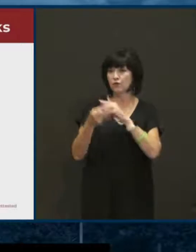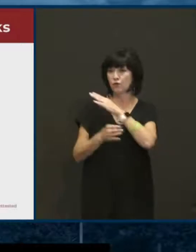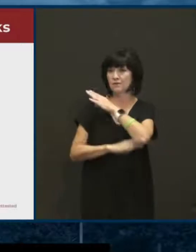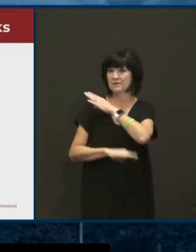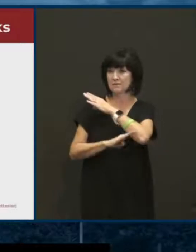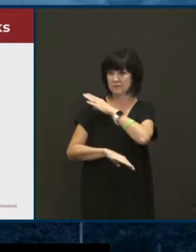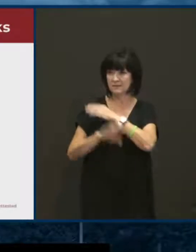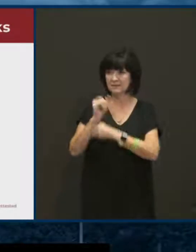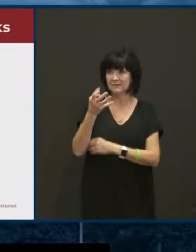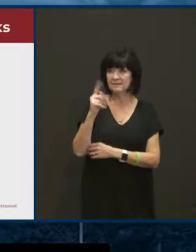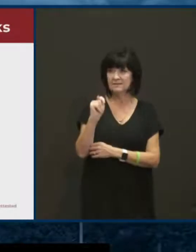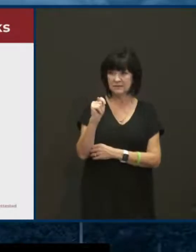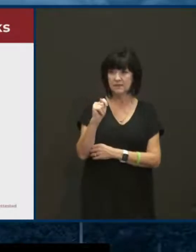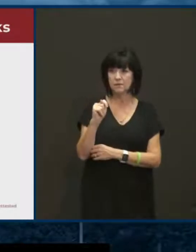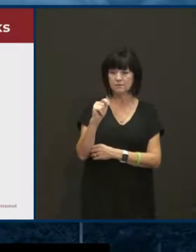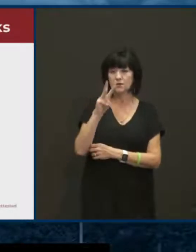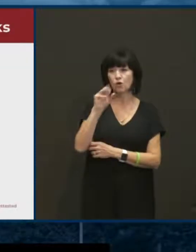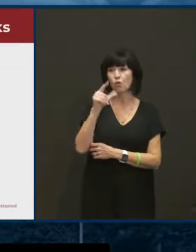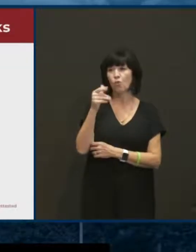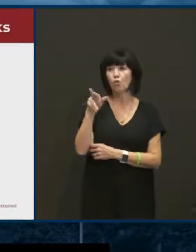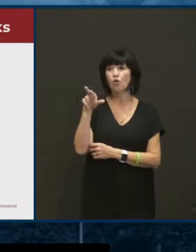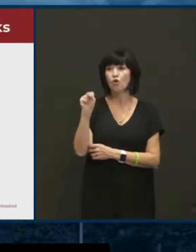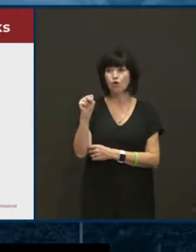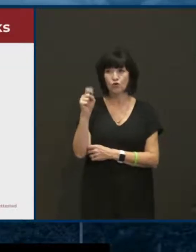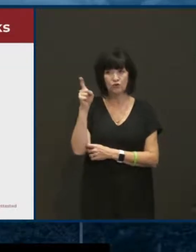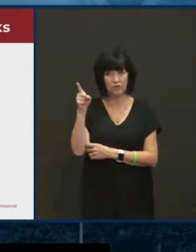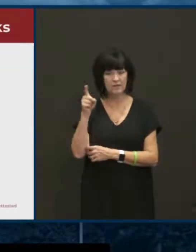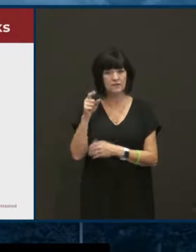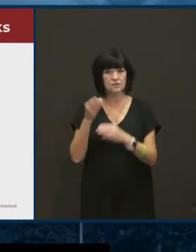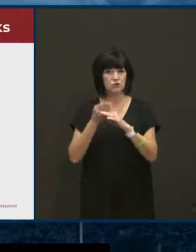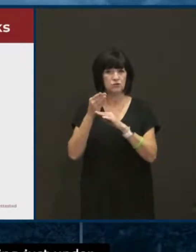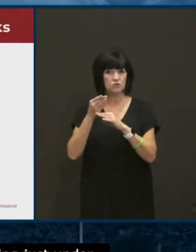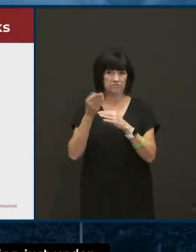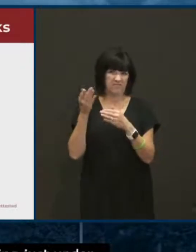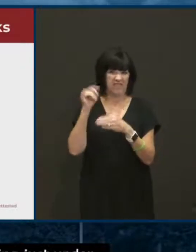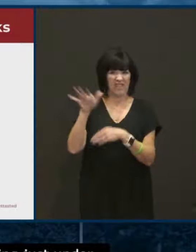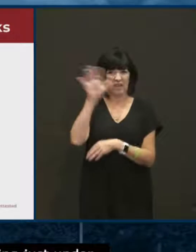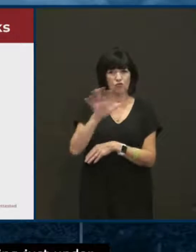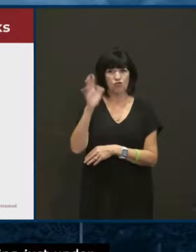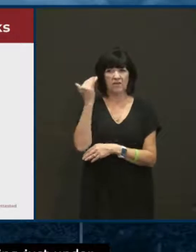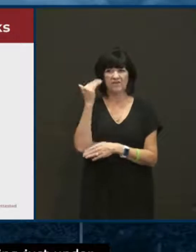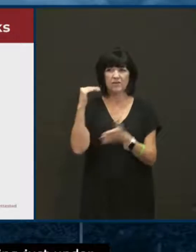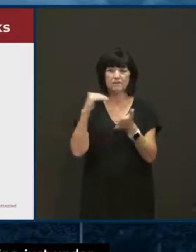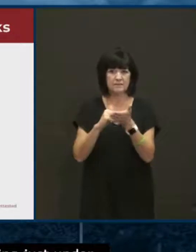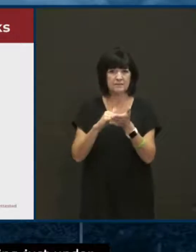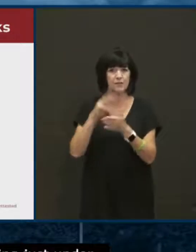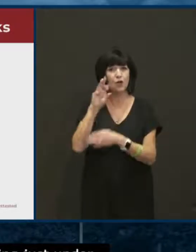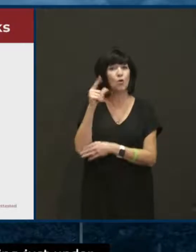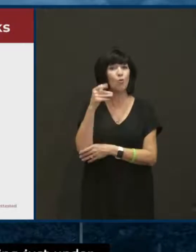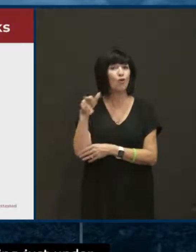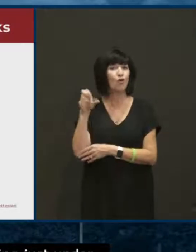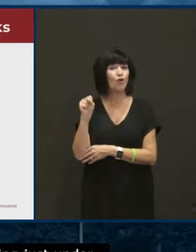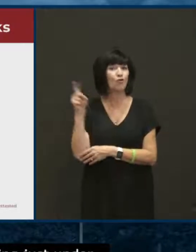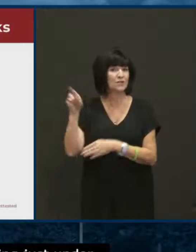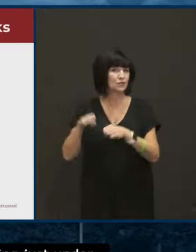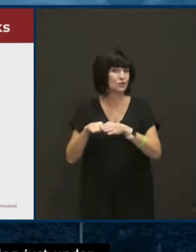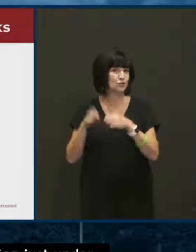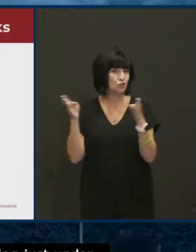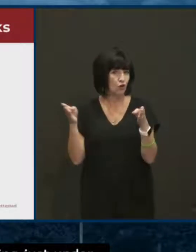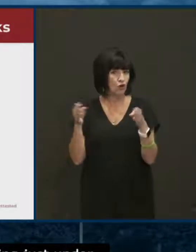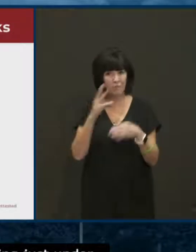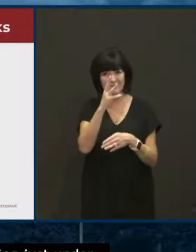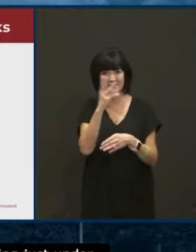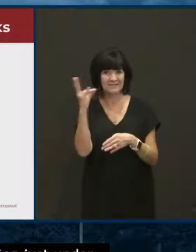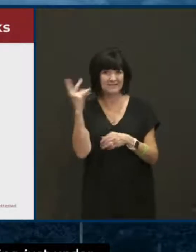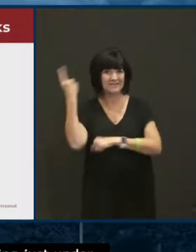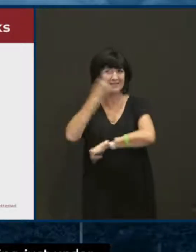Walgreens sites we're using did just under 15,000 tests. So again, that's just part of the foundation. They're open, either 6 or 7 days a